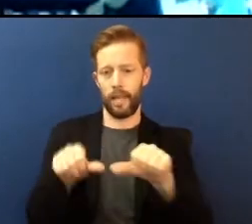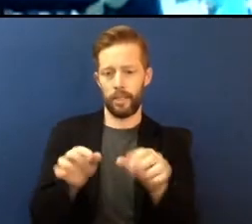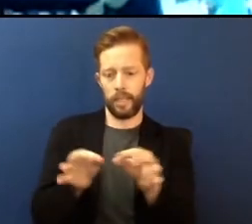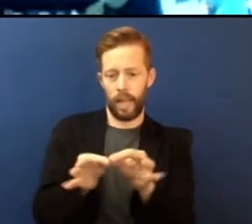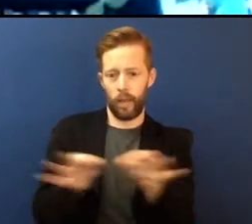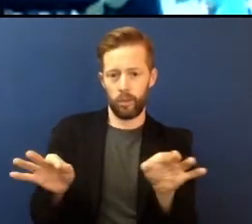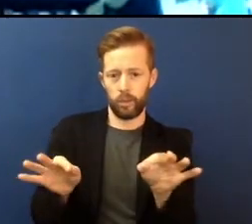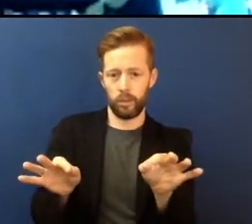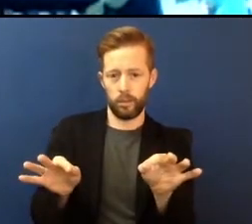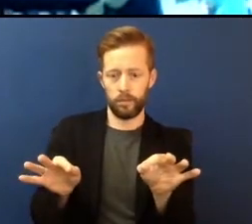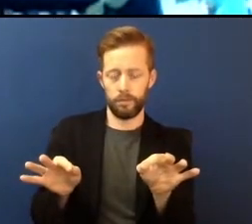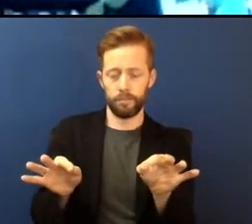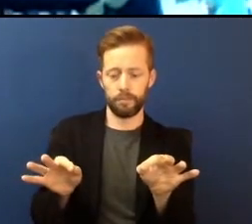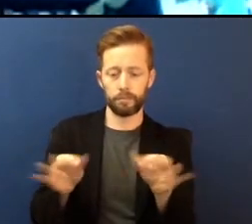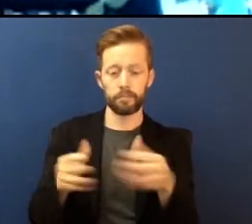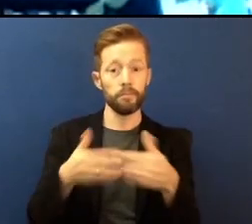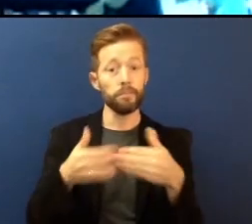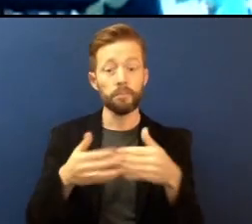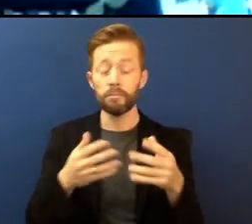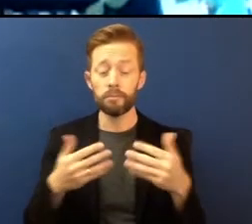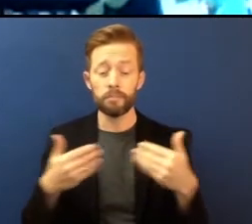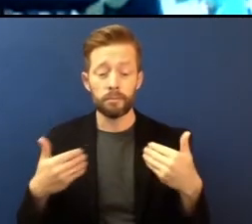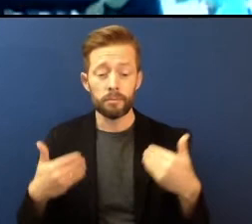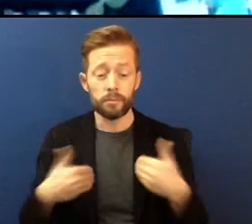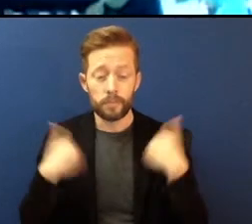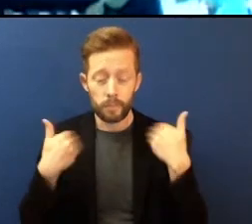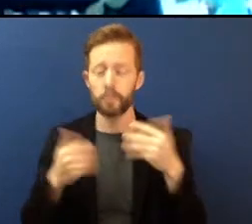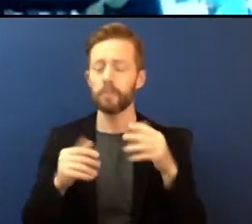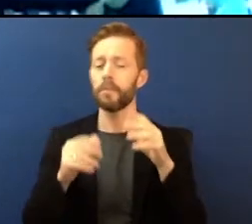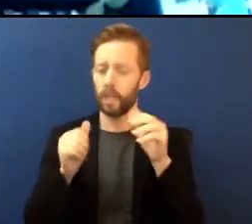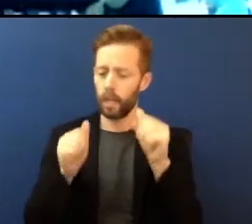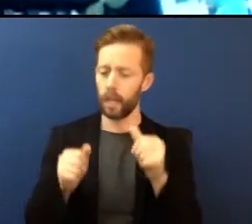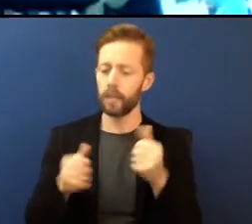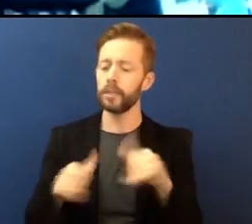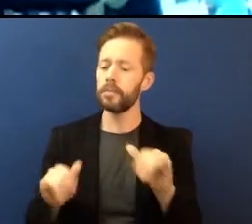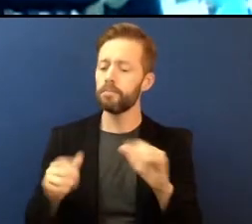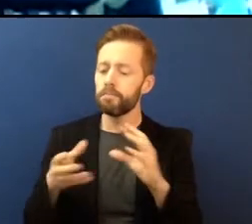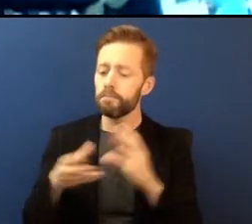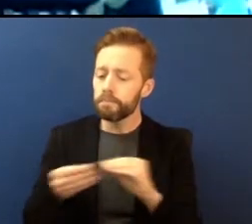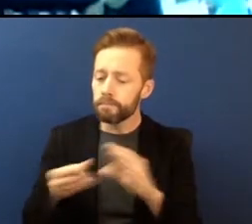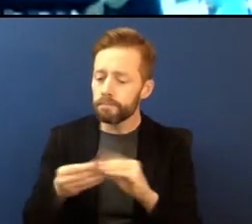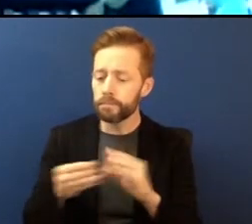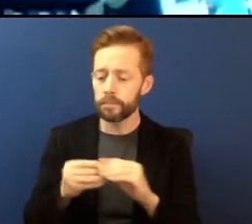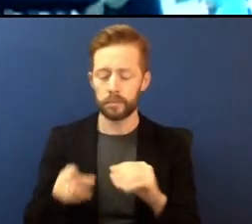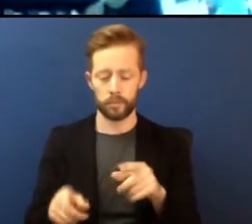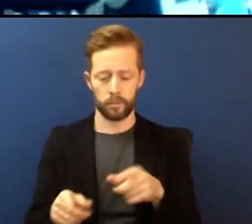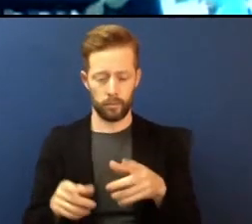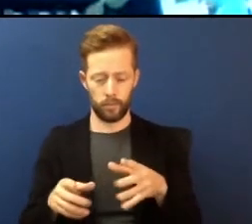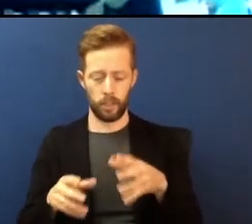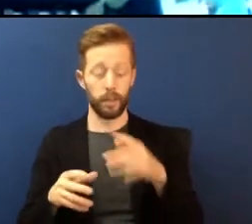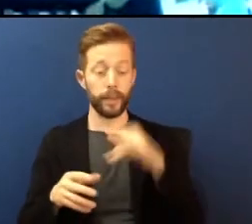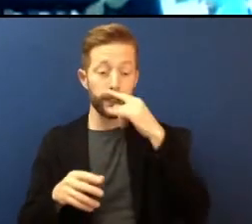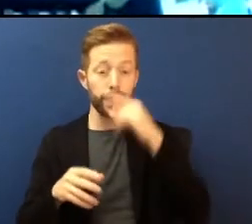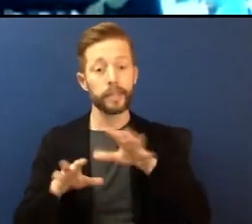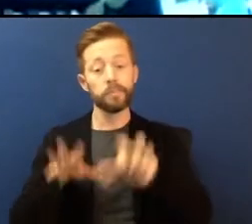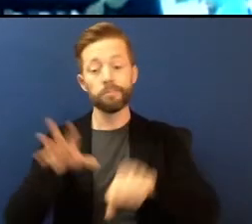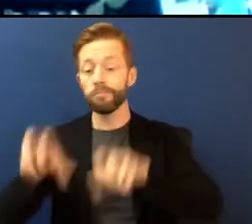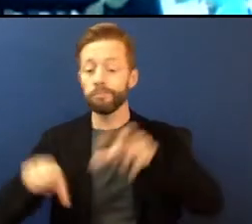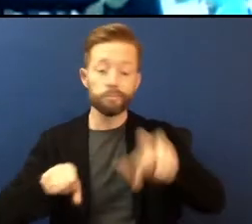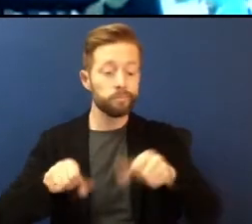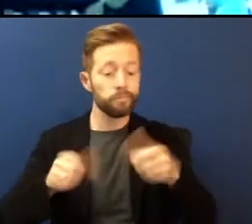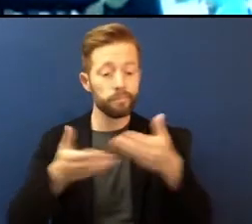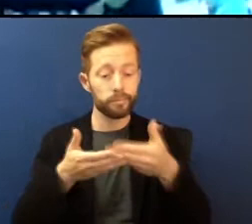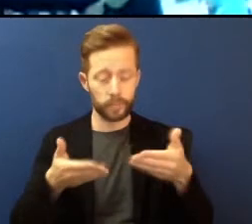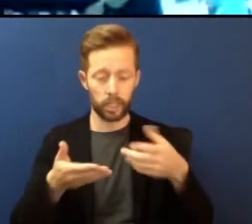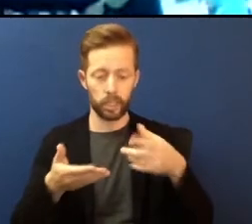language to have the children, even the very young ones, sort of hear the connection between what they're